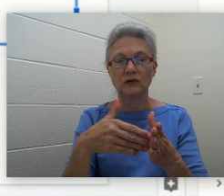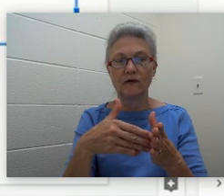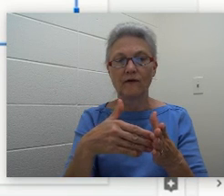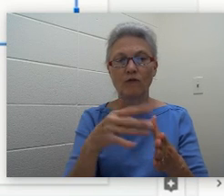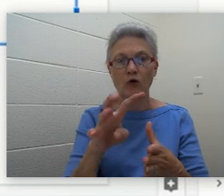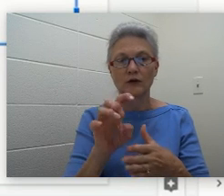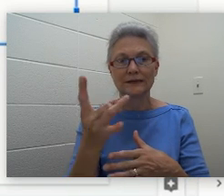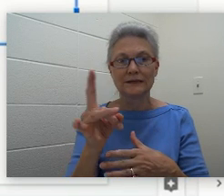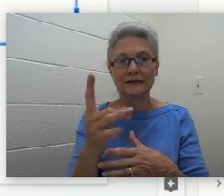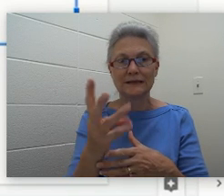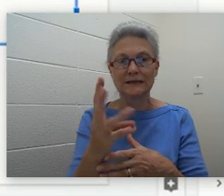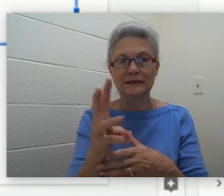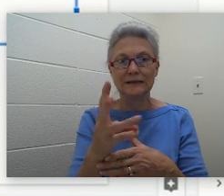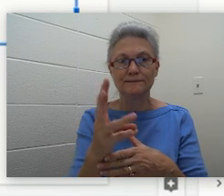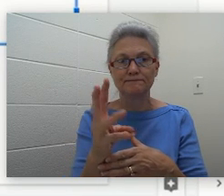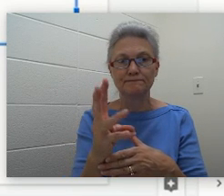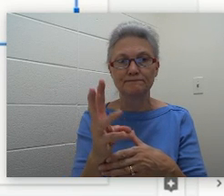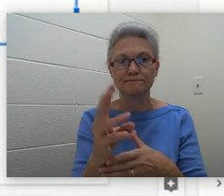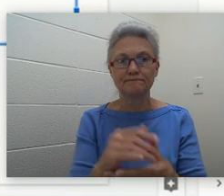10,416.